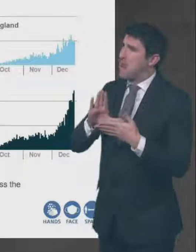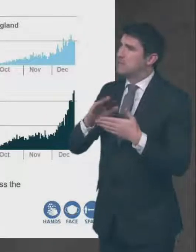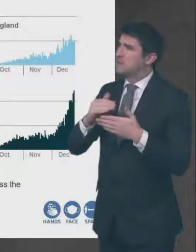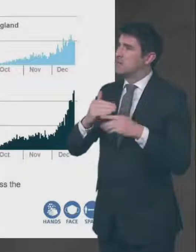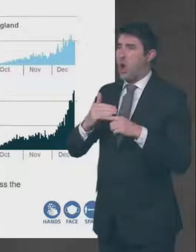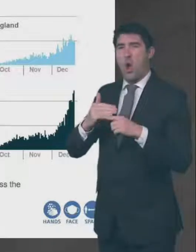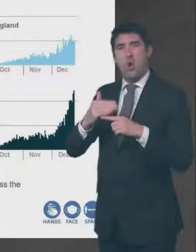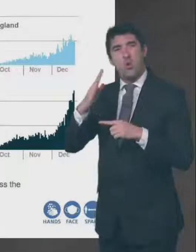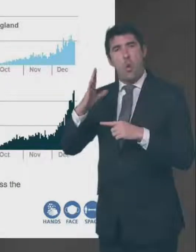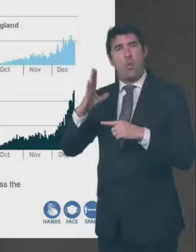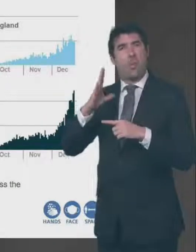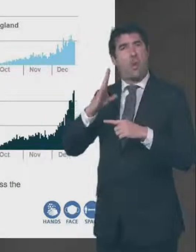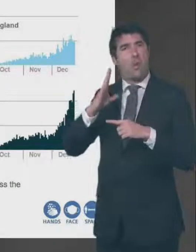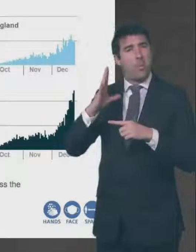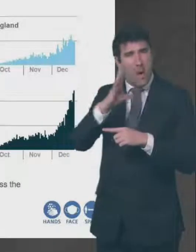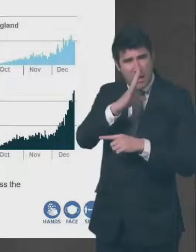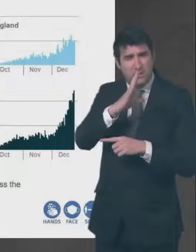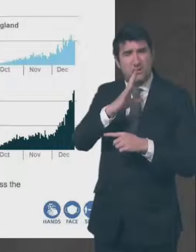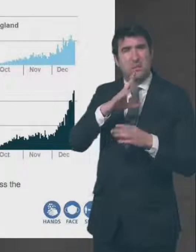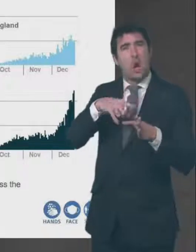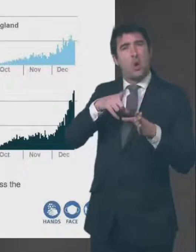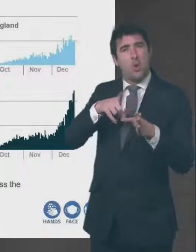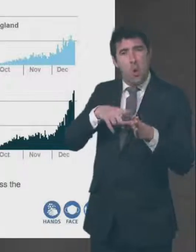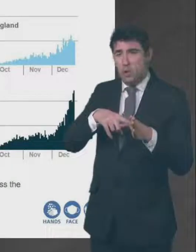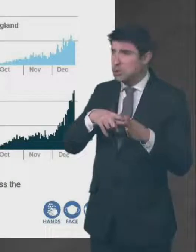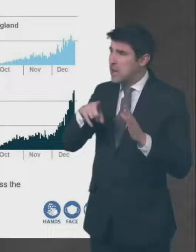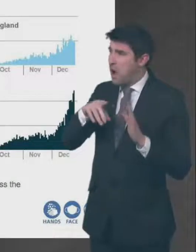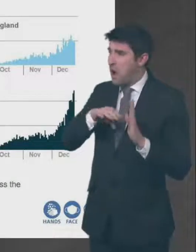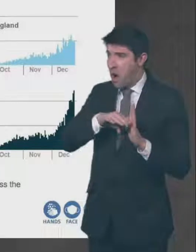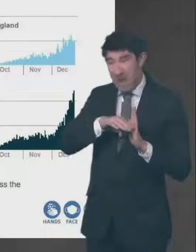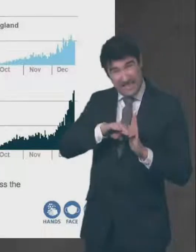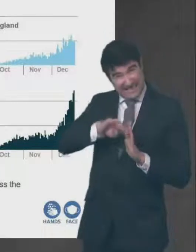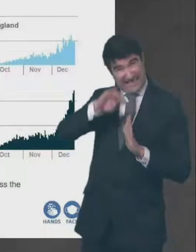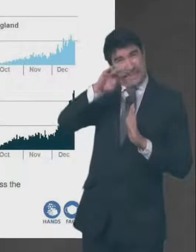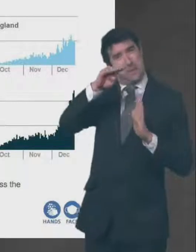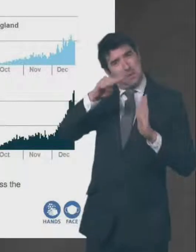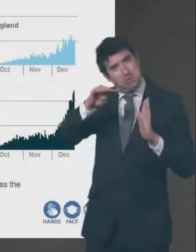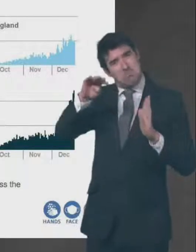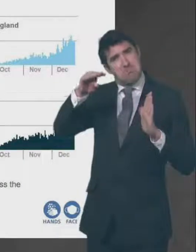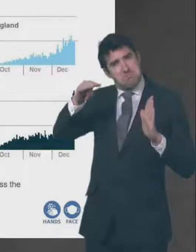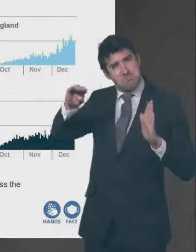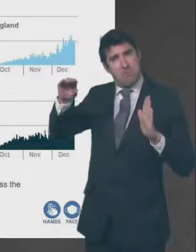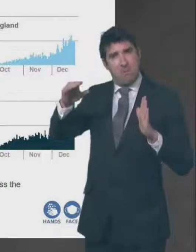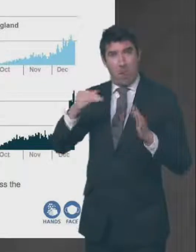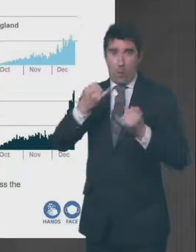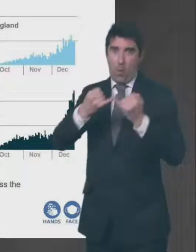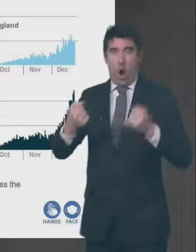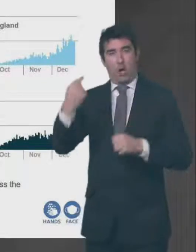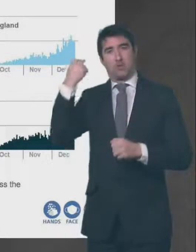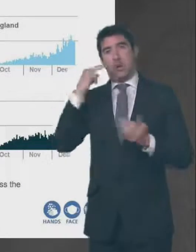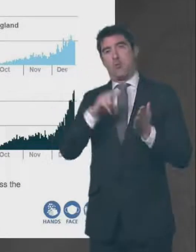running quite as hot as they were in early November. But we don't want They've them to. come That's down the a whole bit, point. but they have not